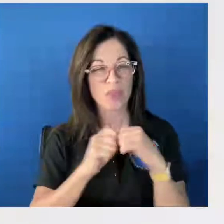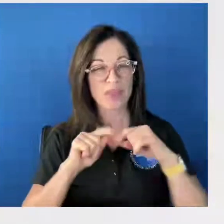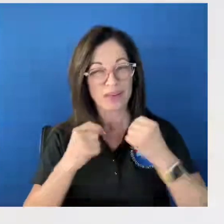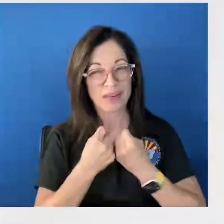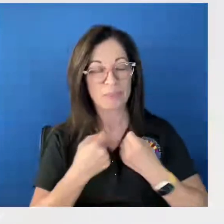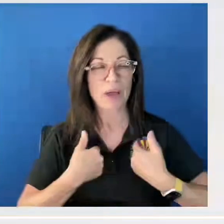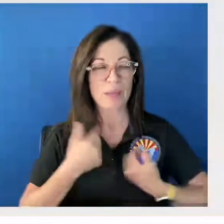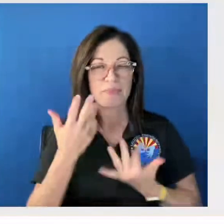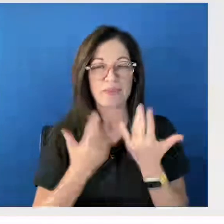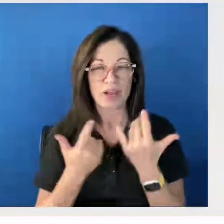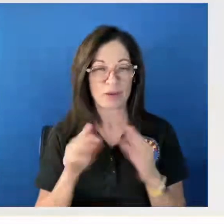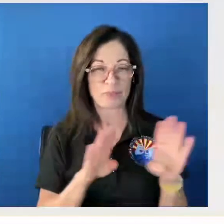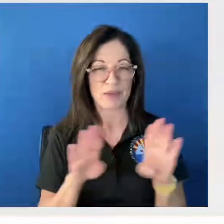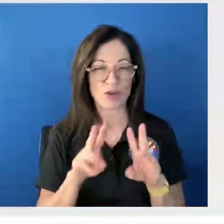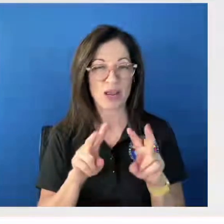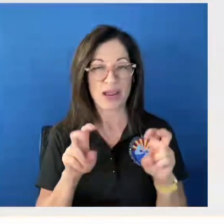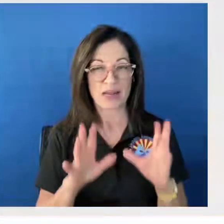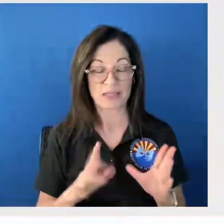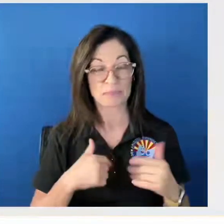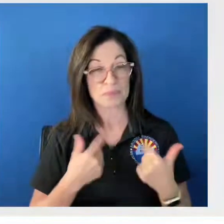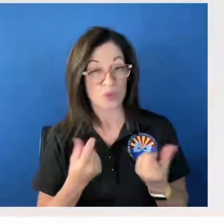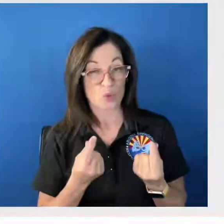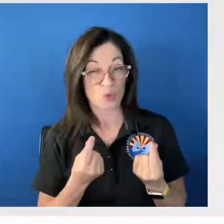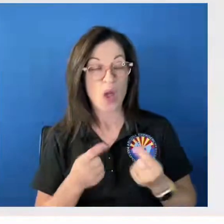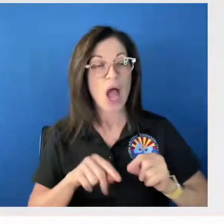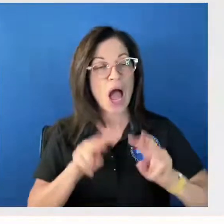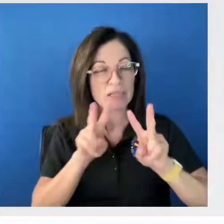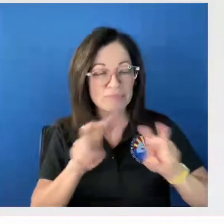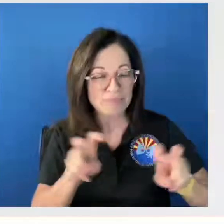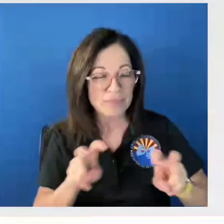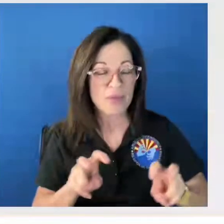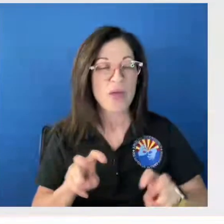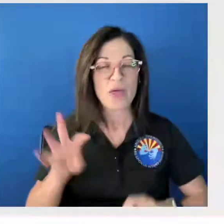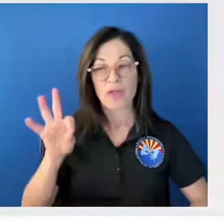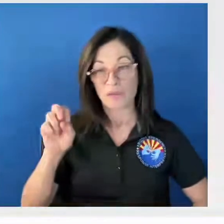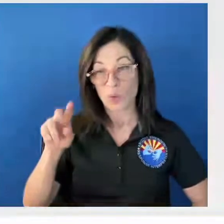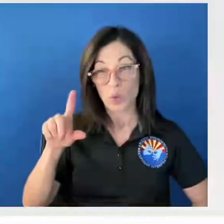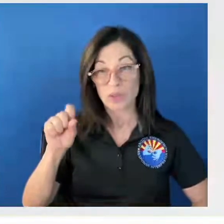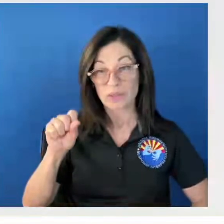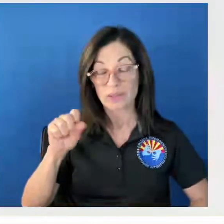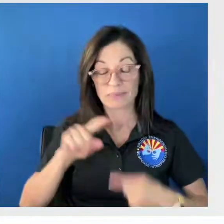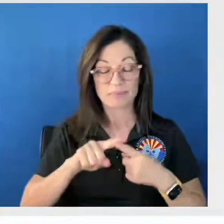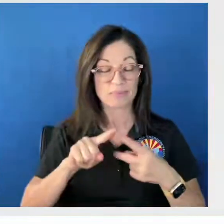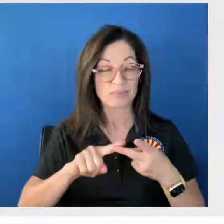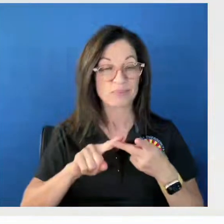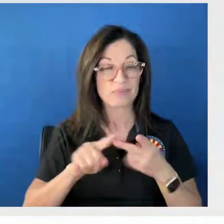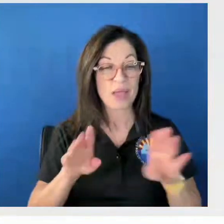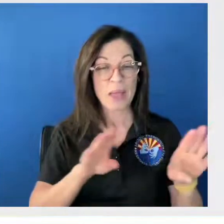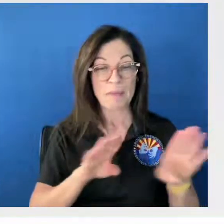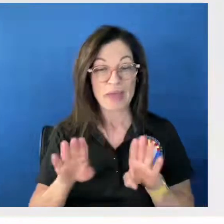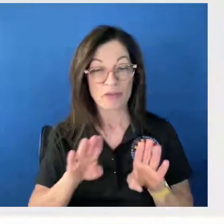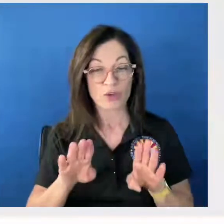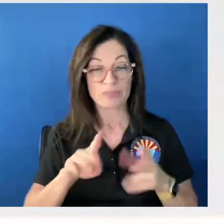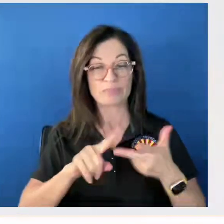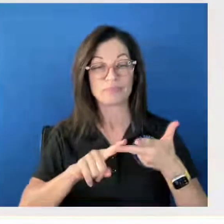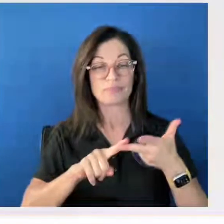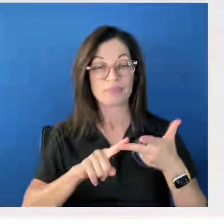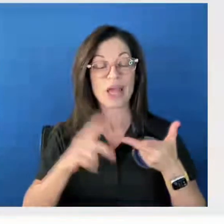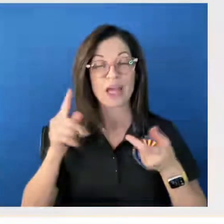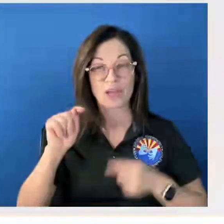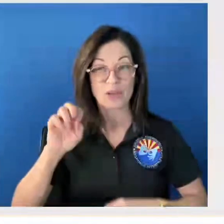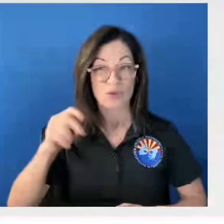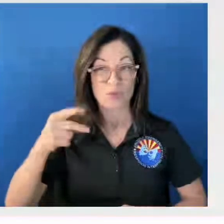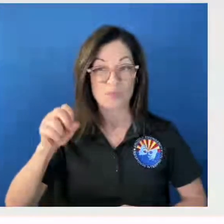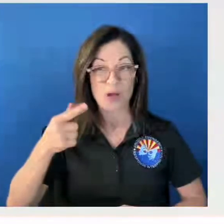is to look at fuels, weather, and topography to understand how this fire moved across the landscape and what happened